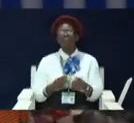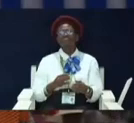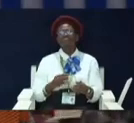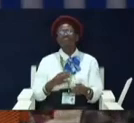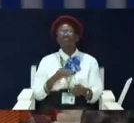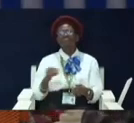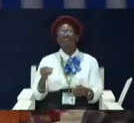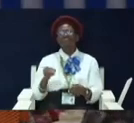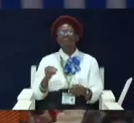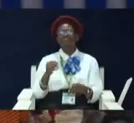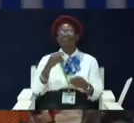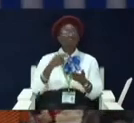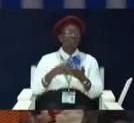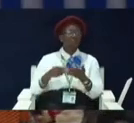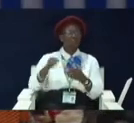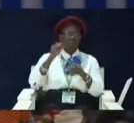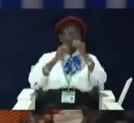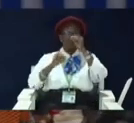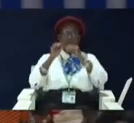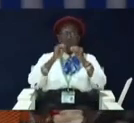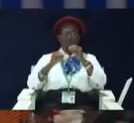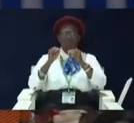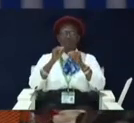the evening. Ni role ola.